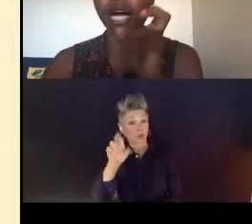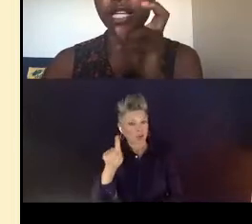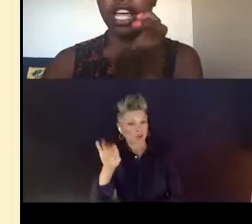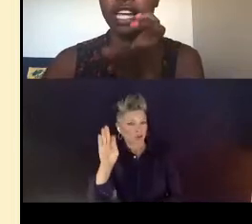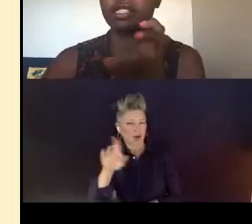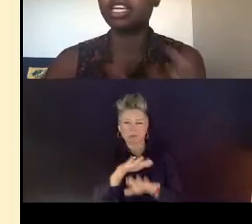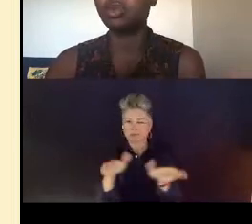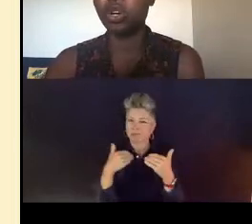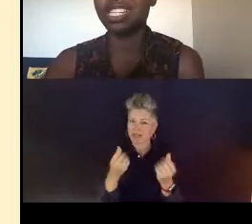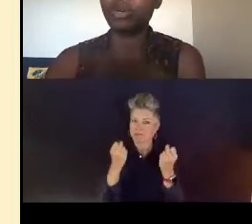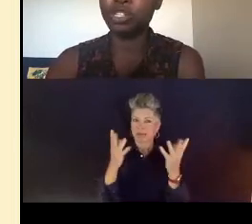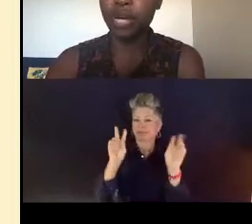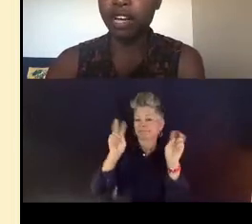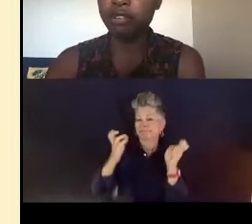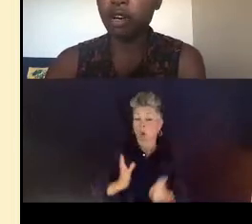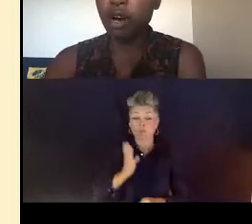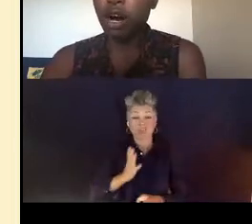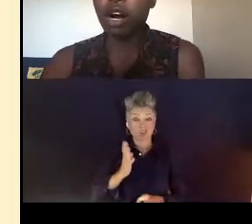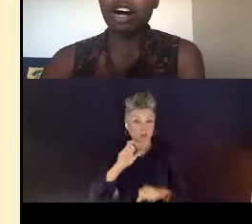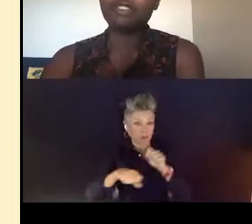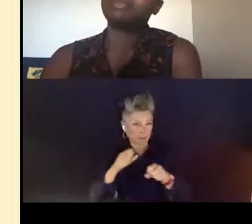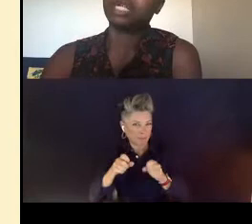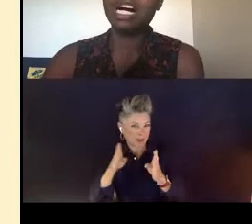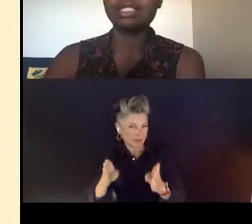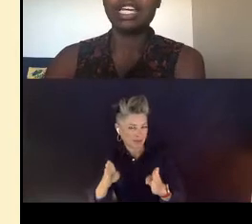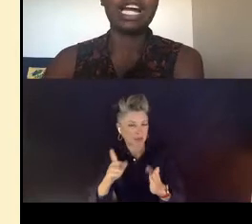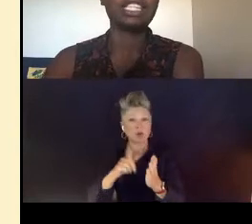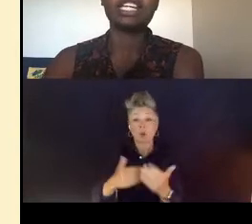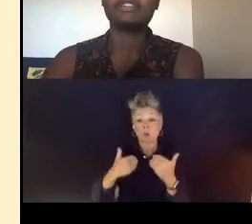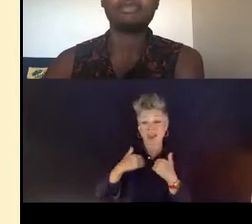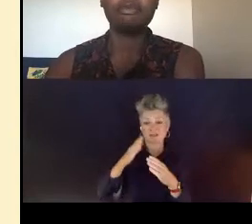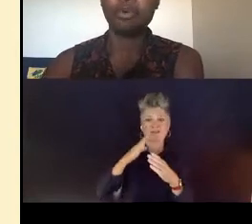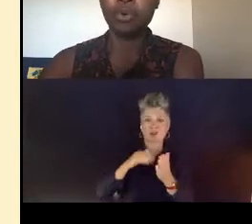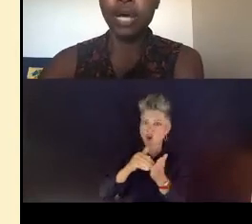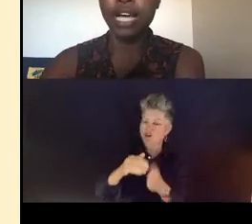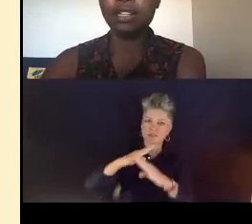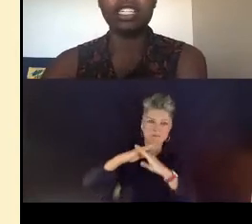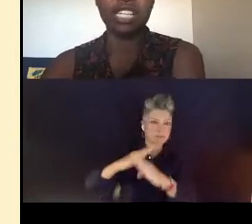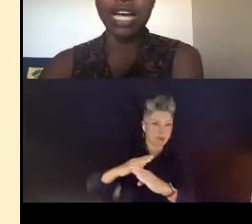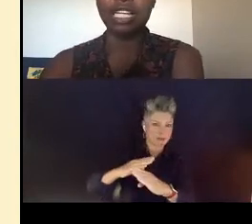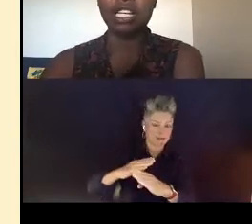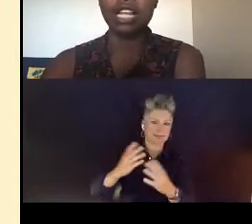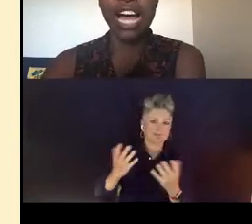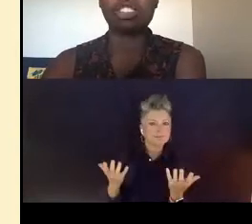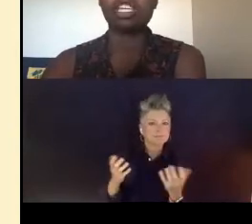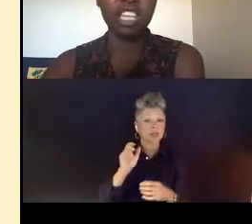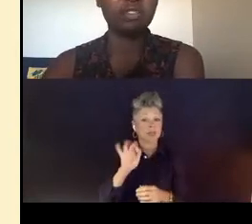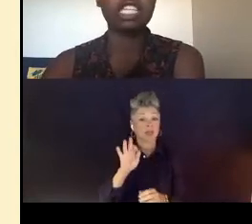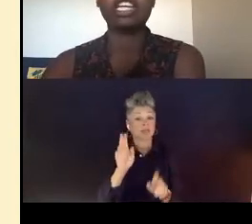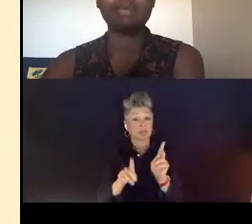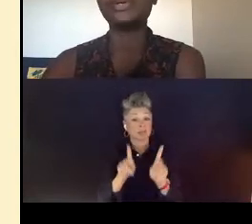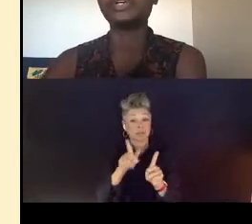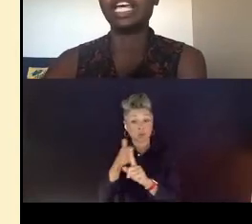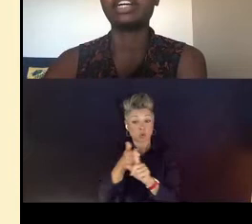official bike lanes, and the ones that we do have are often blocked. And I think if the people who had designed it actually lived